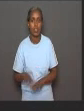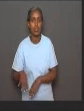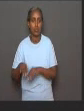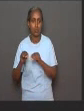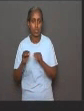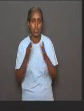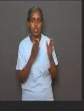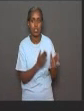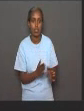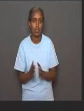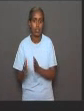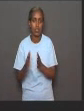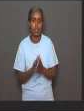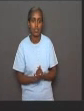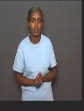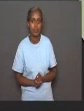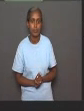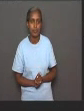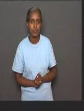Students, let's get ready.